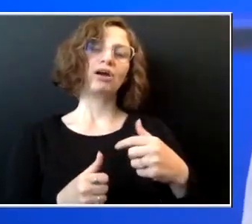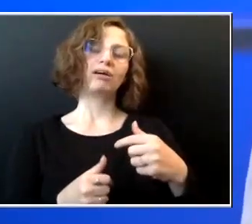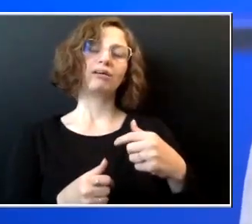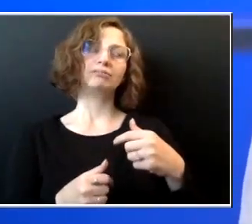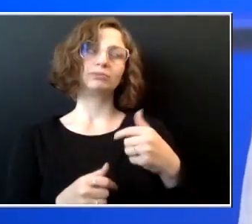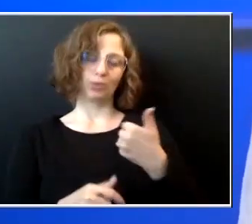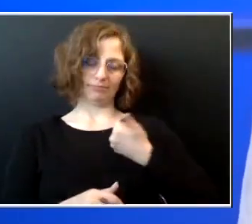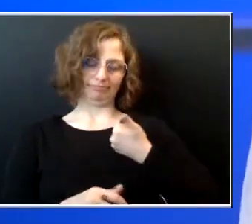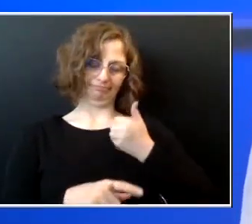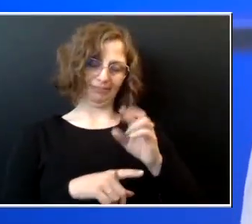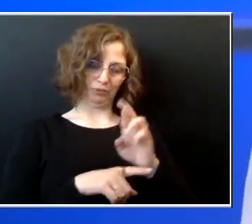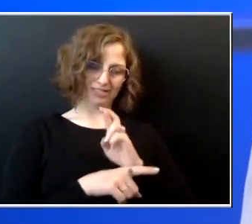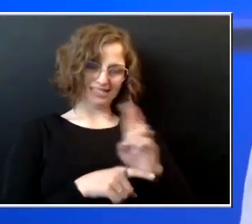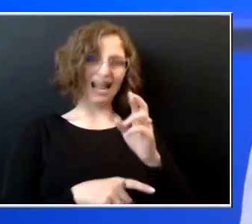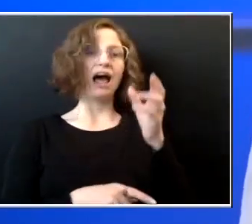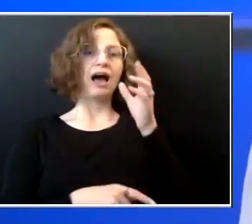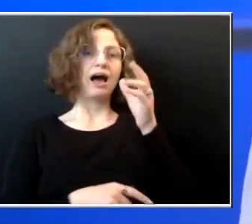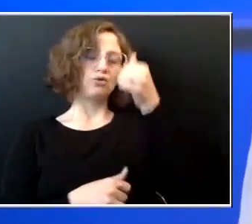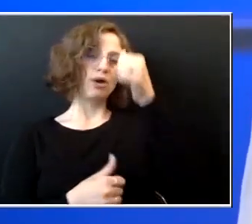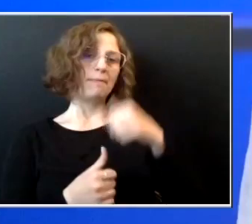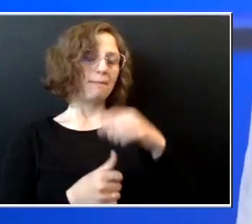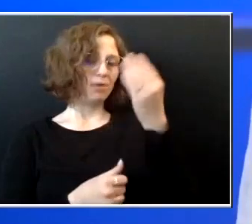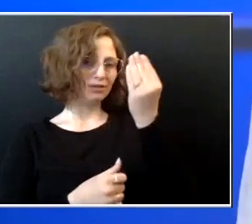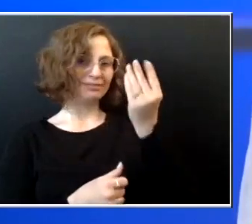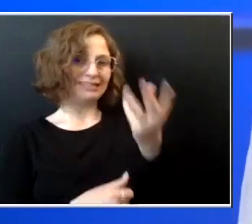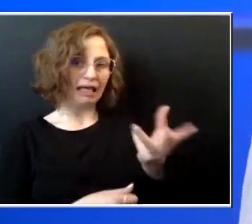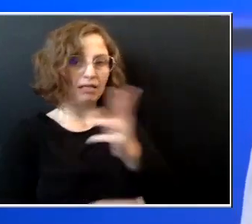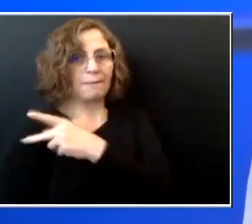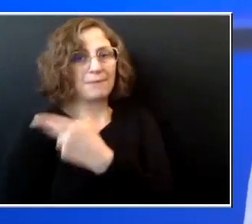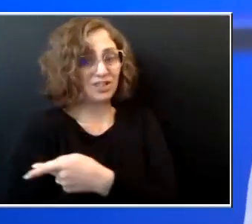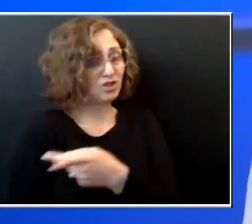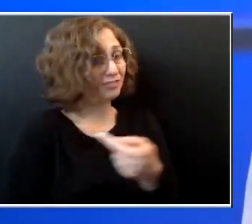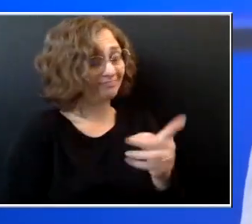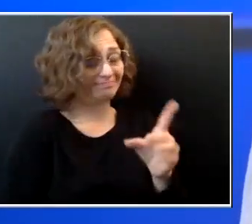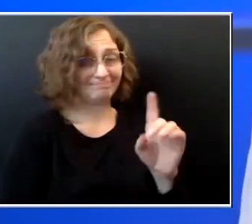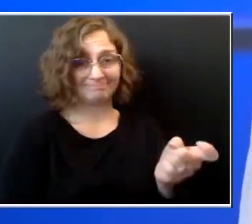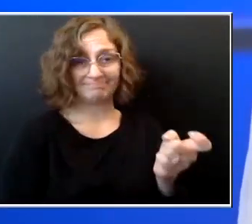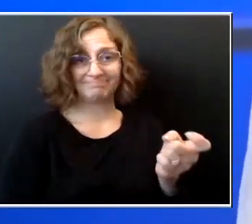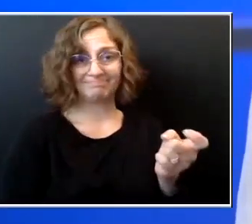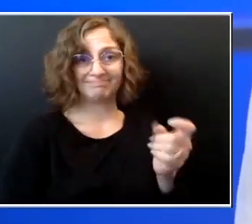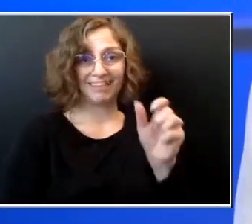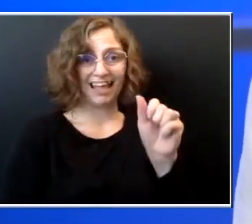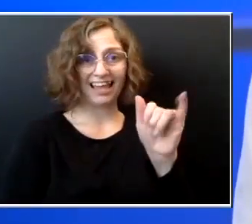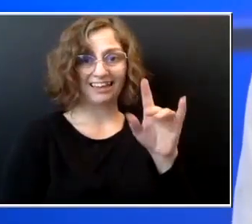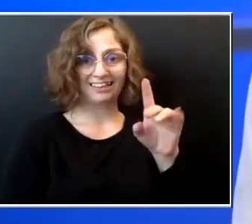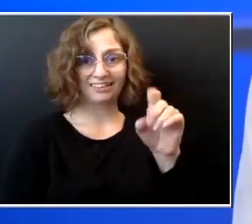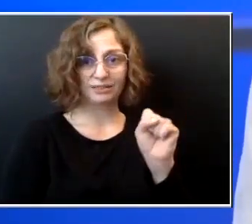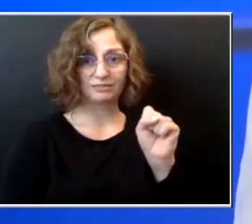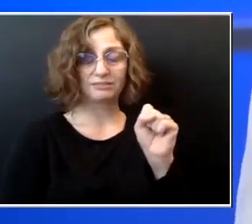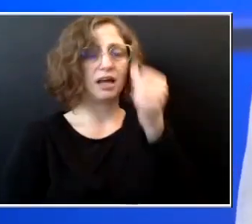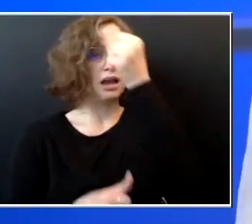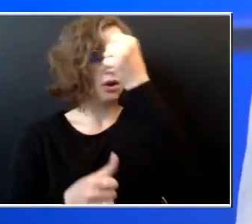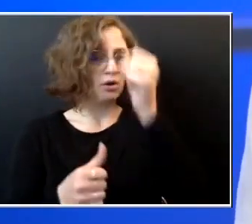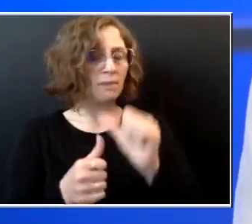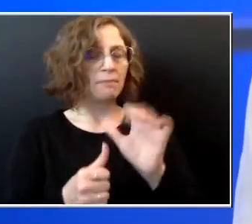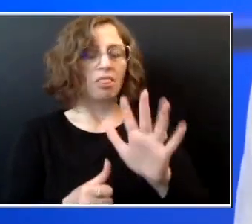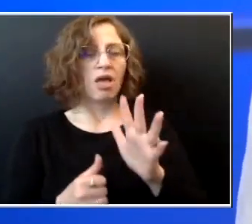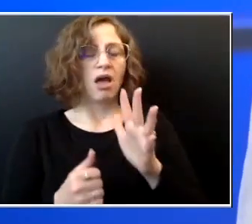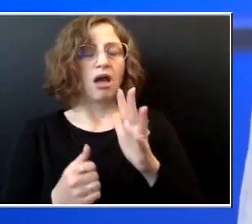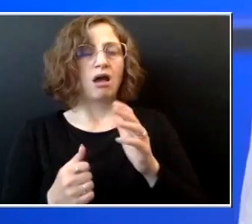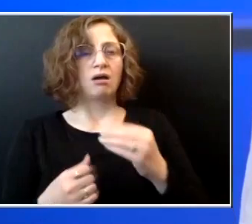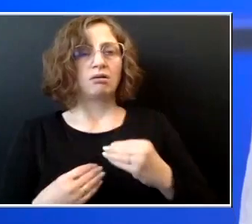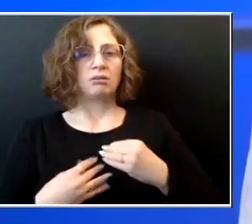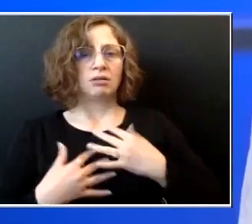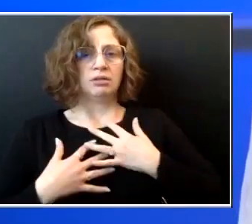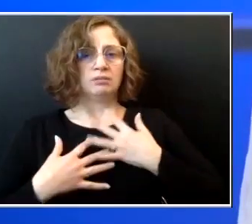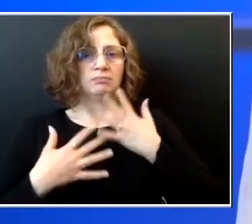to a patient, and just the tears and the terror that invoked, and how hard that was.